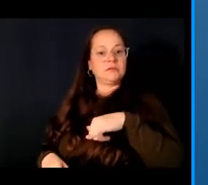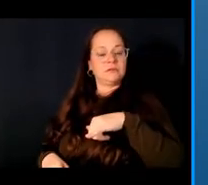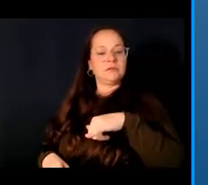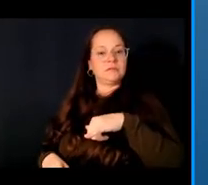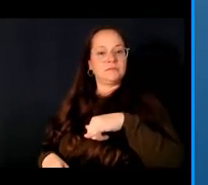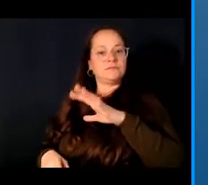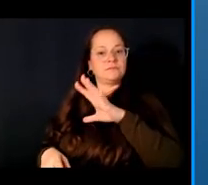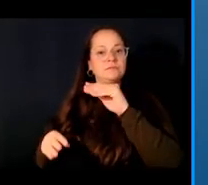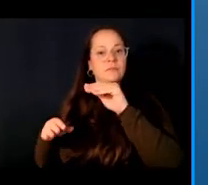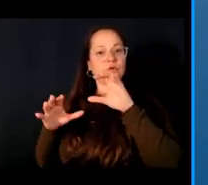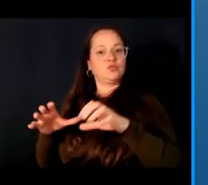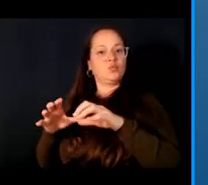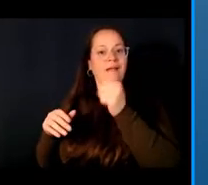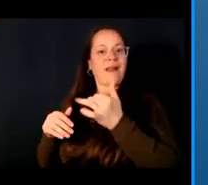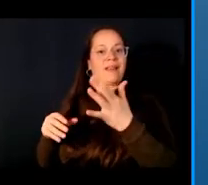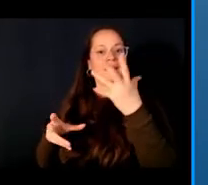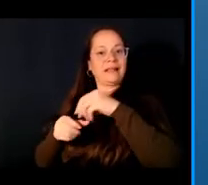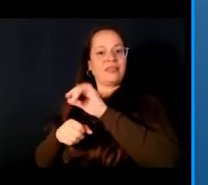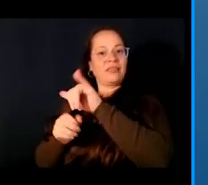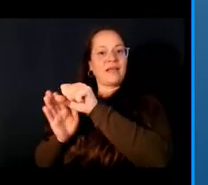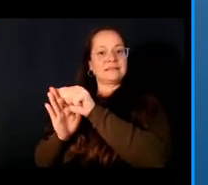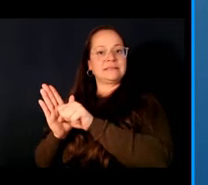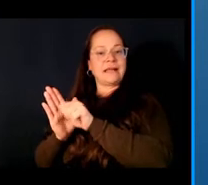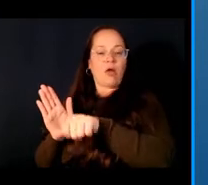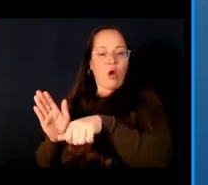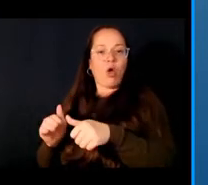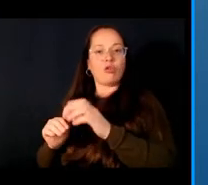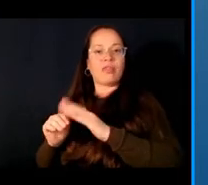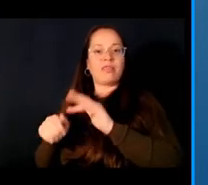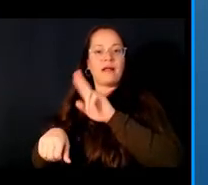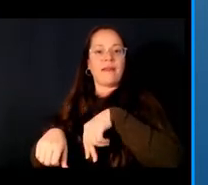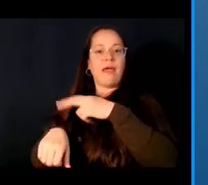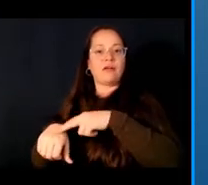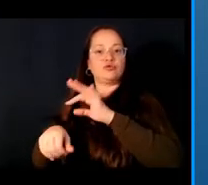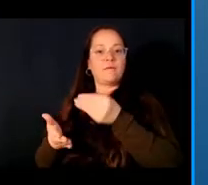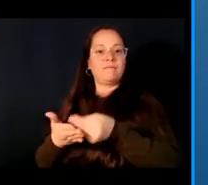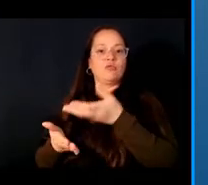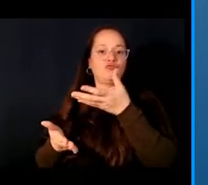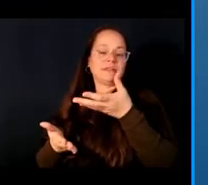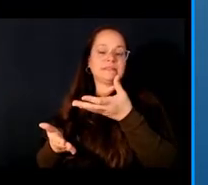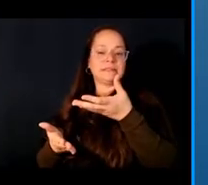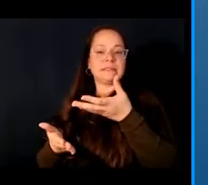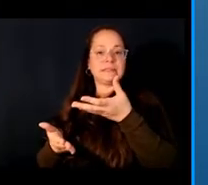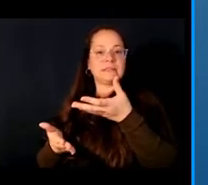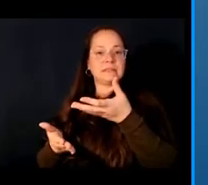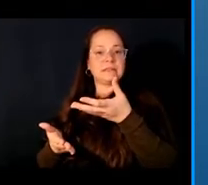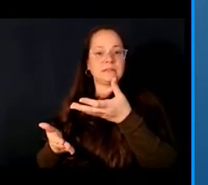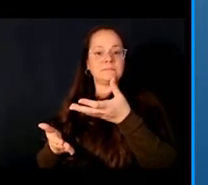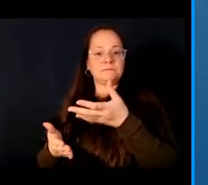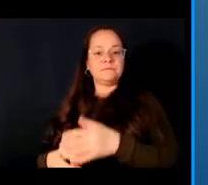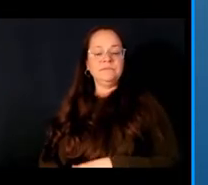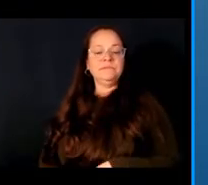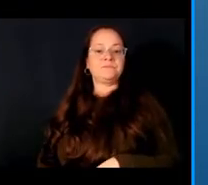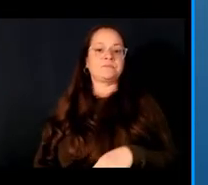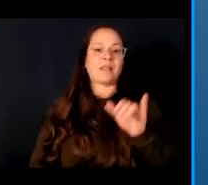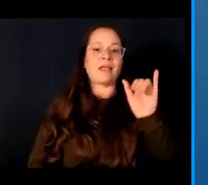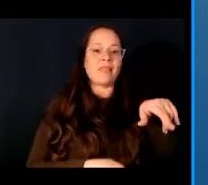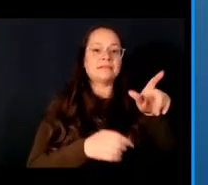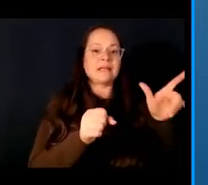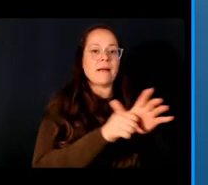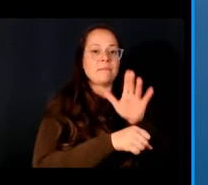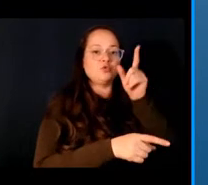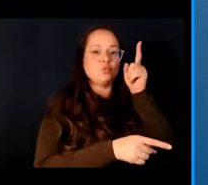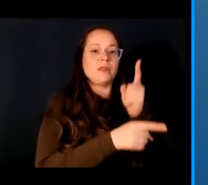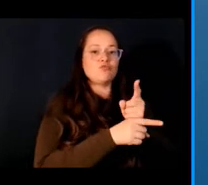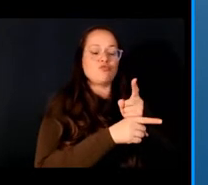and doing anything in that state other than National fundraising appeals that's absolutely right it's in